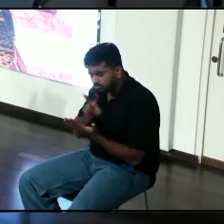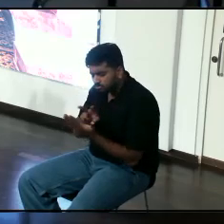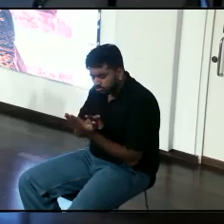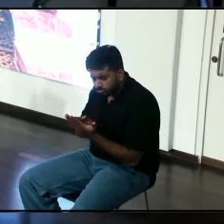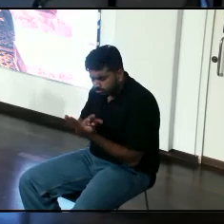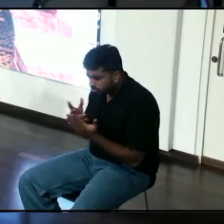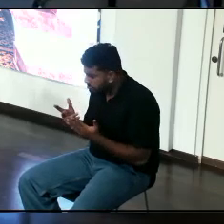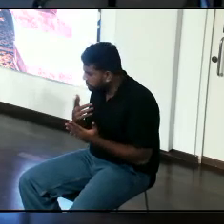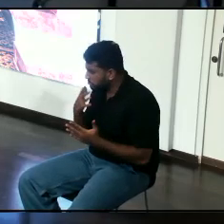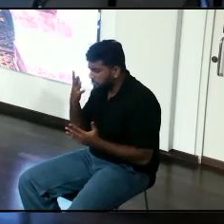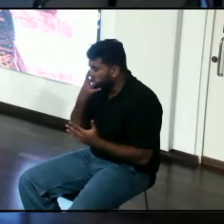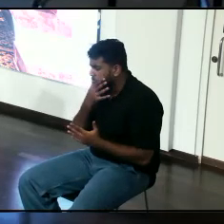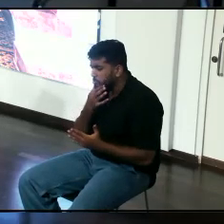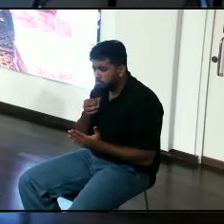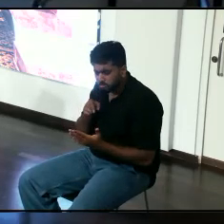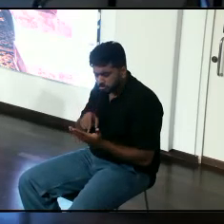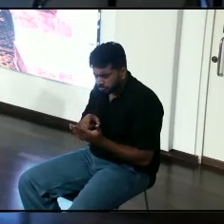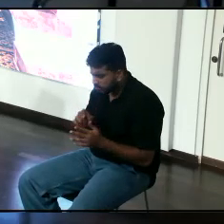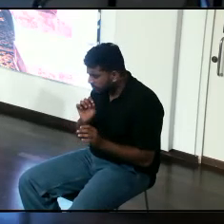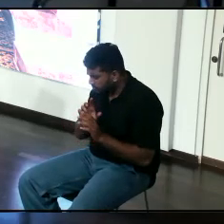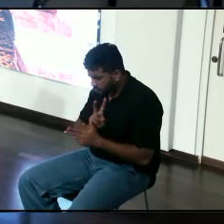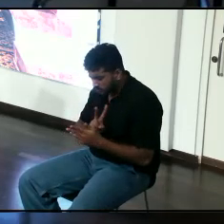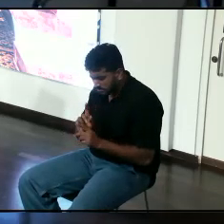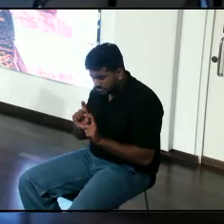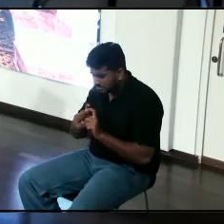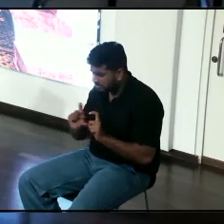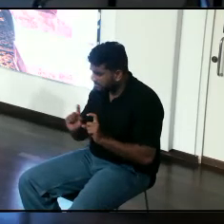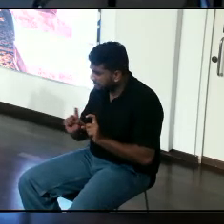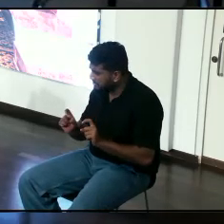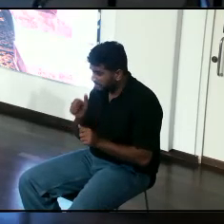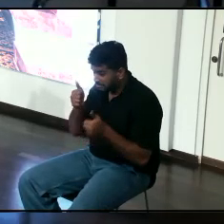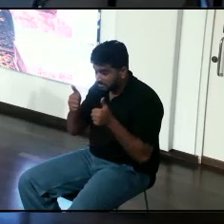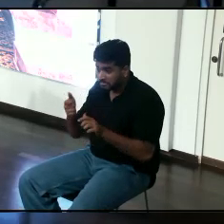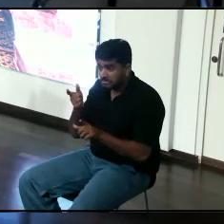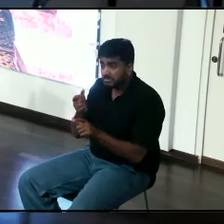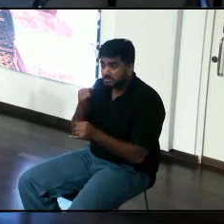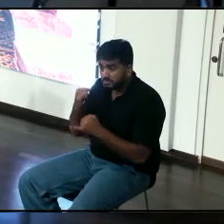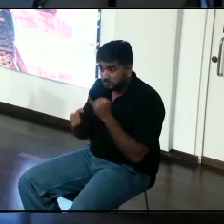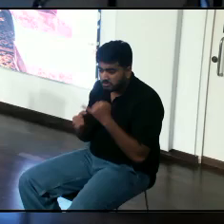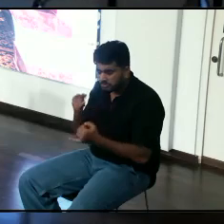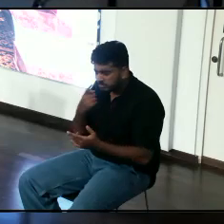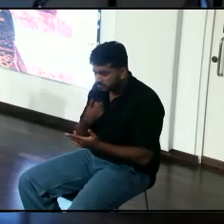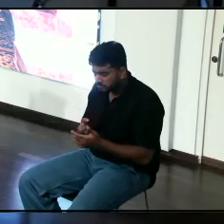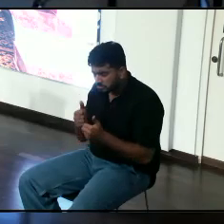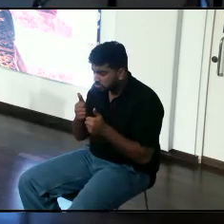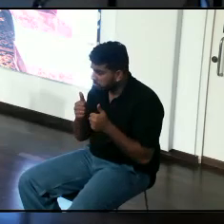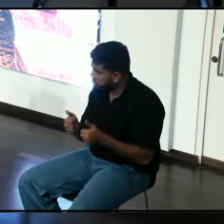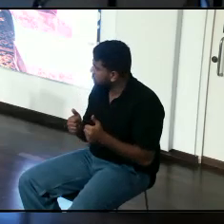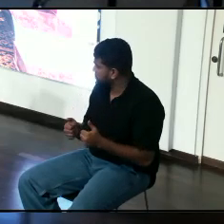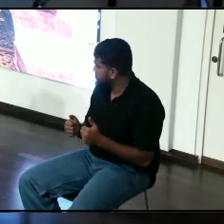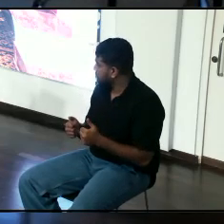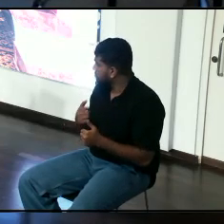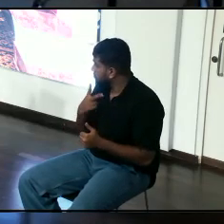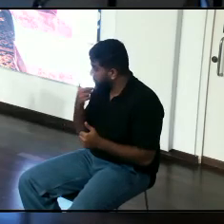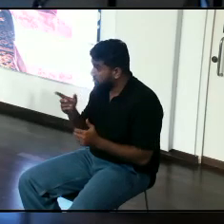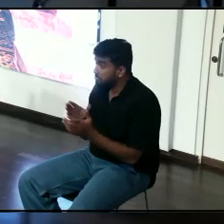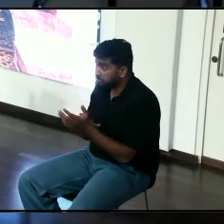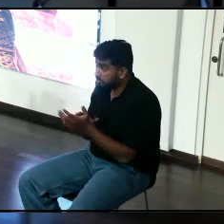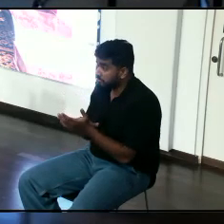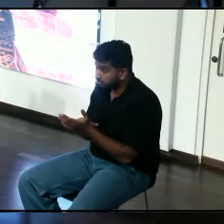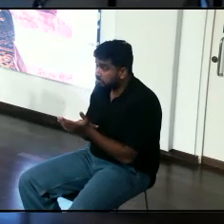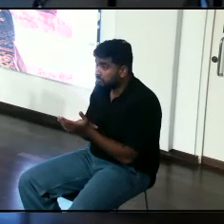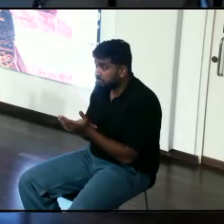so refined. The six houses, the 6 stories, they're so refined, and I congratulate you on